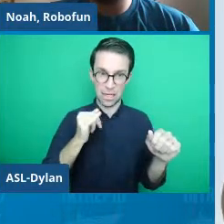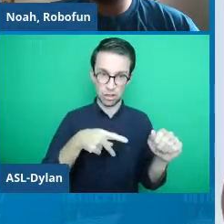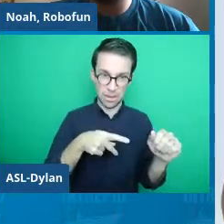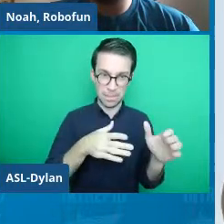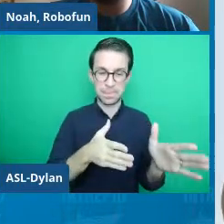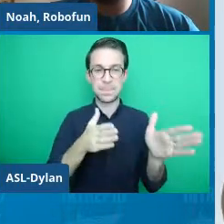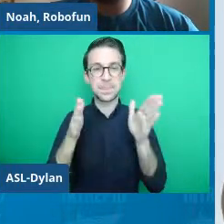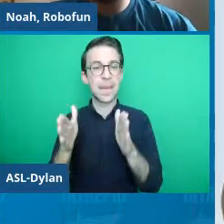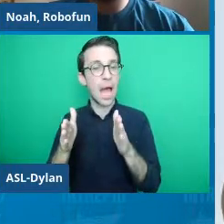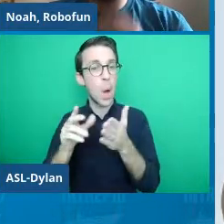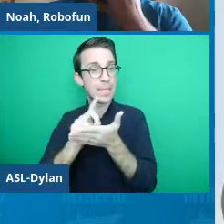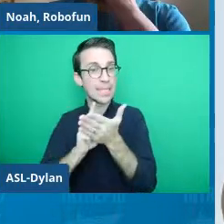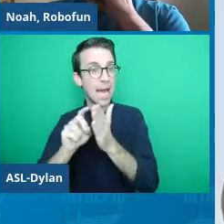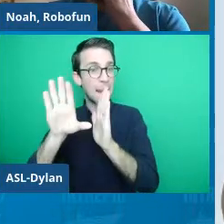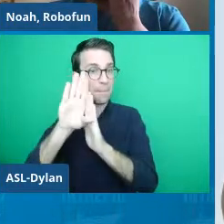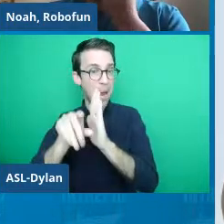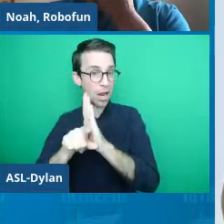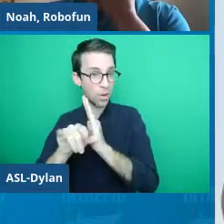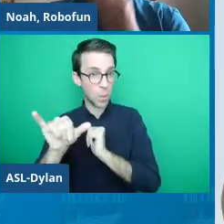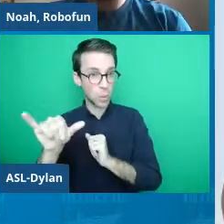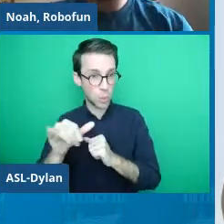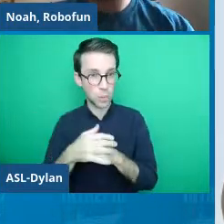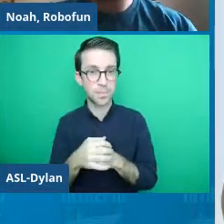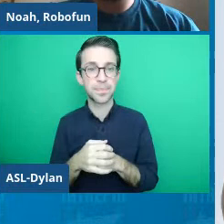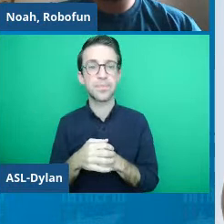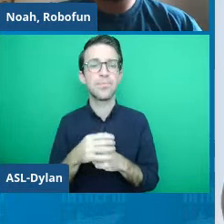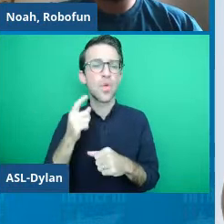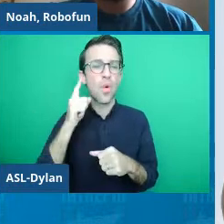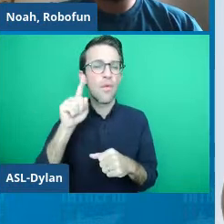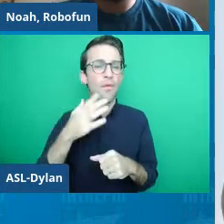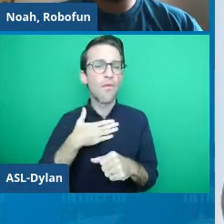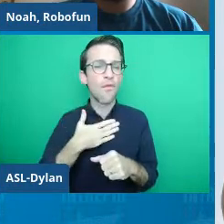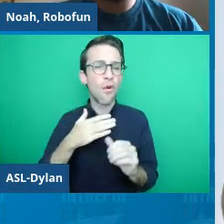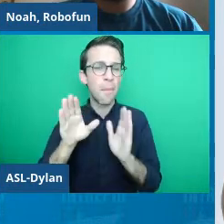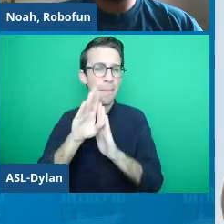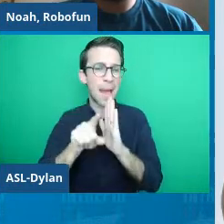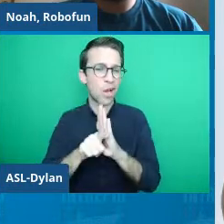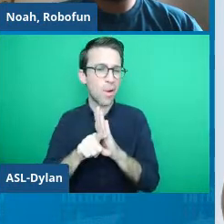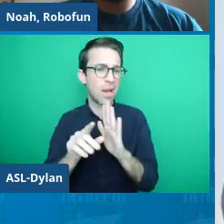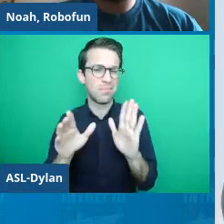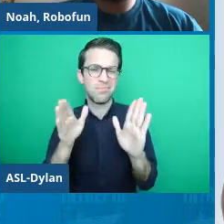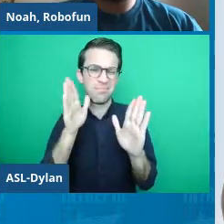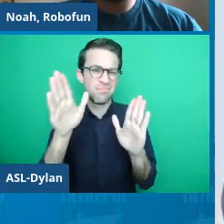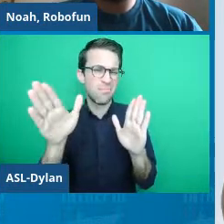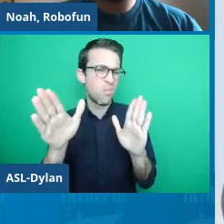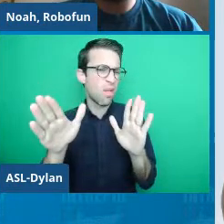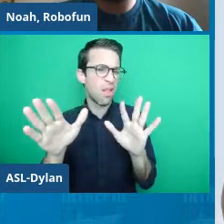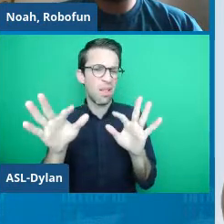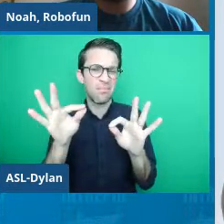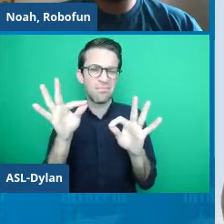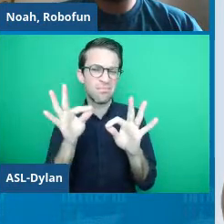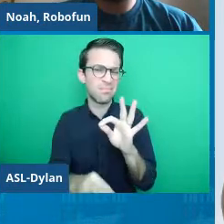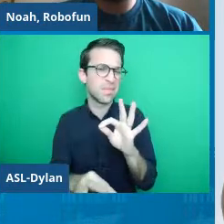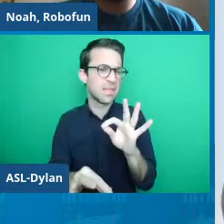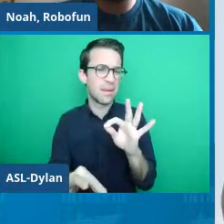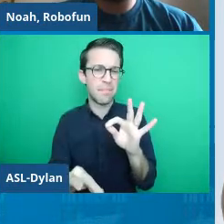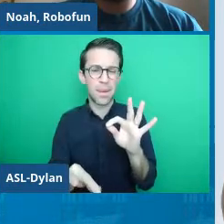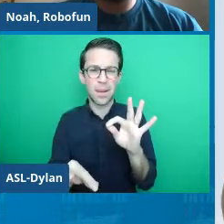background. So I'm gonna go over here, and for my background, I'm going to make it a pretty classic,